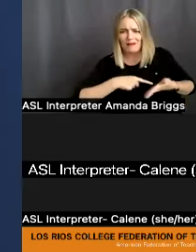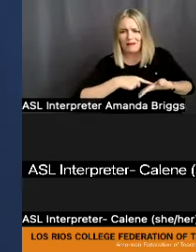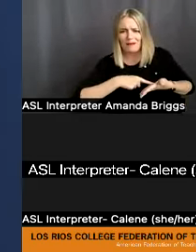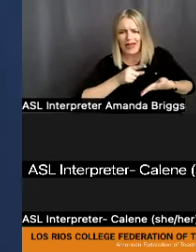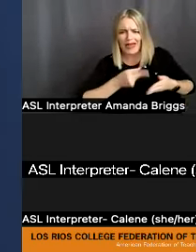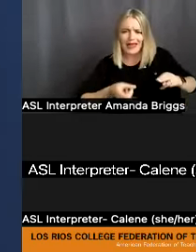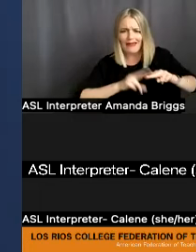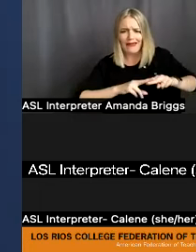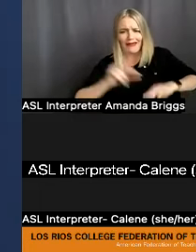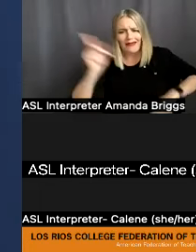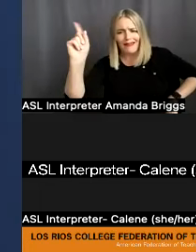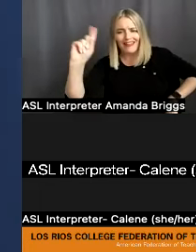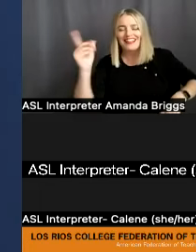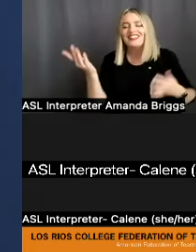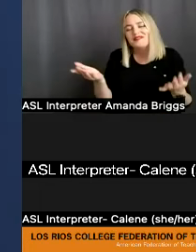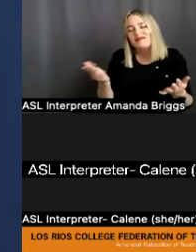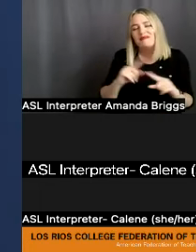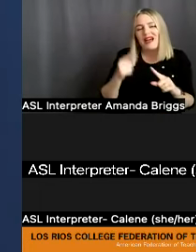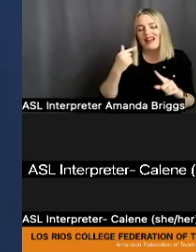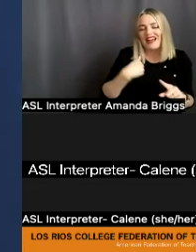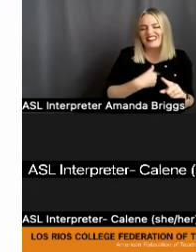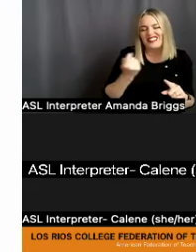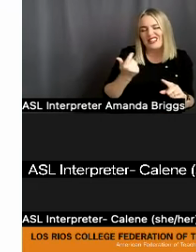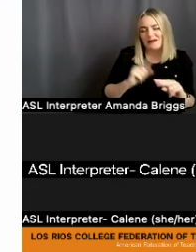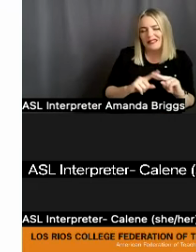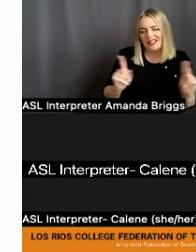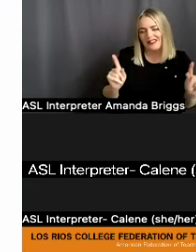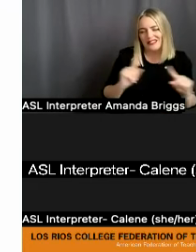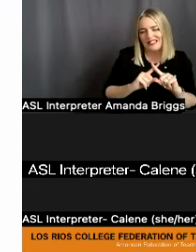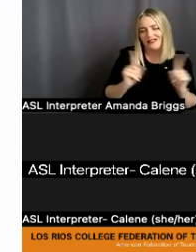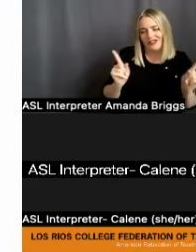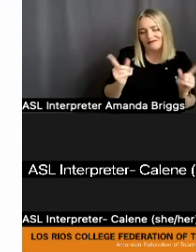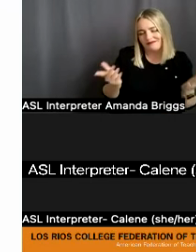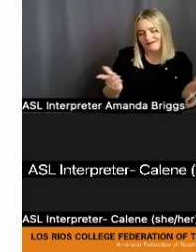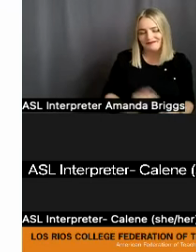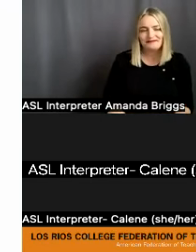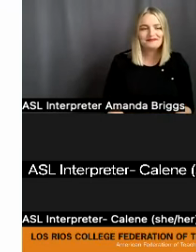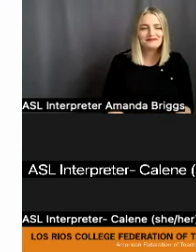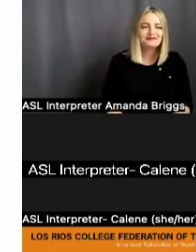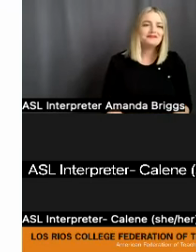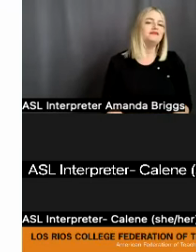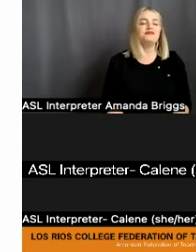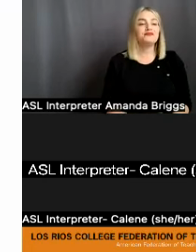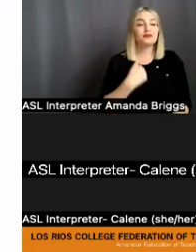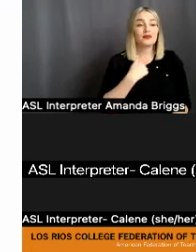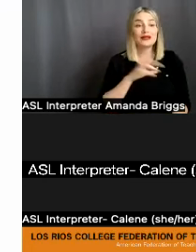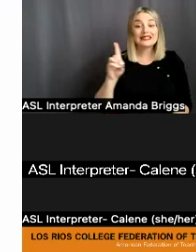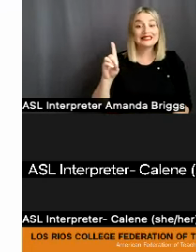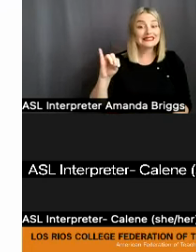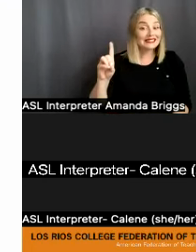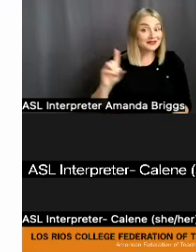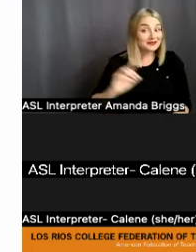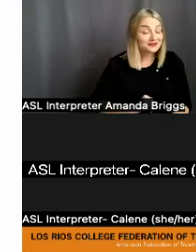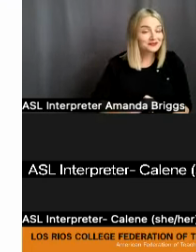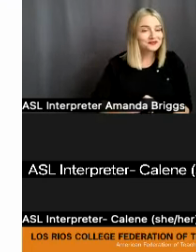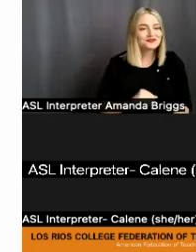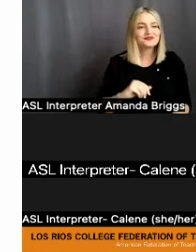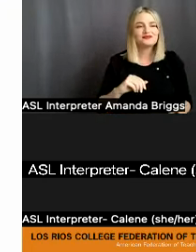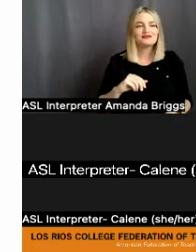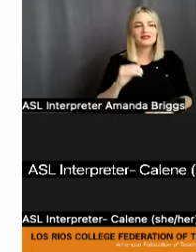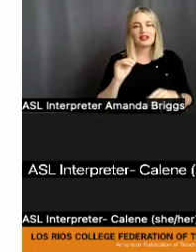other bargaining units and other institutions. One thing that we did do, because when we restructured